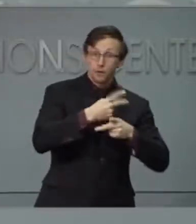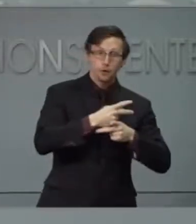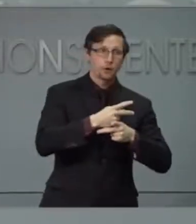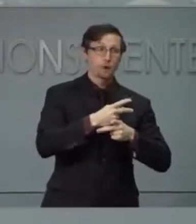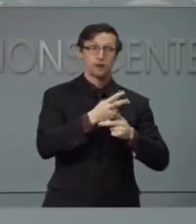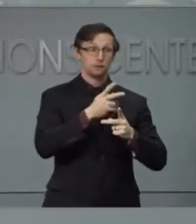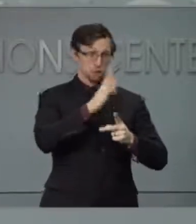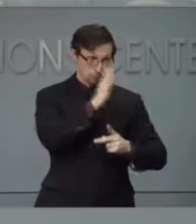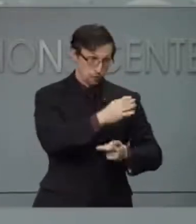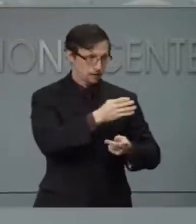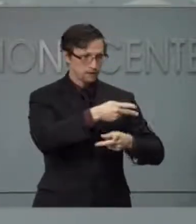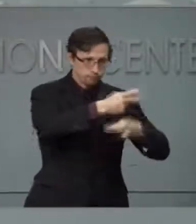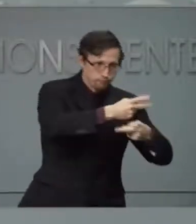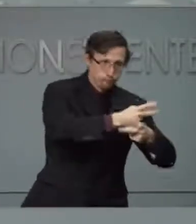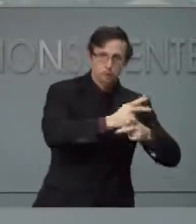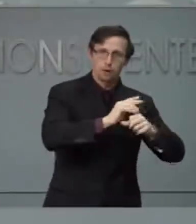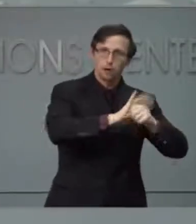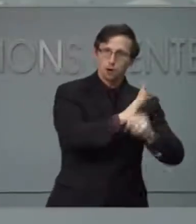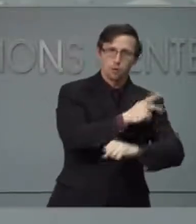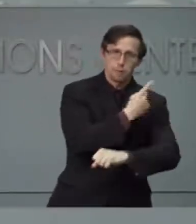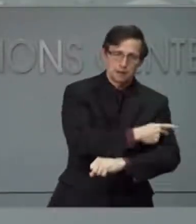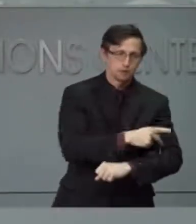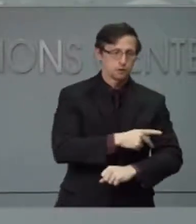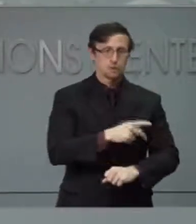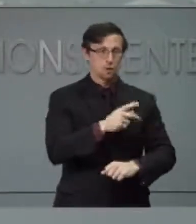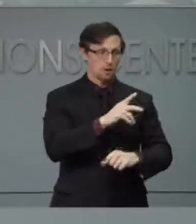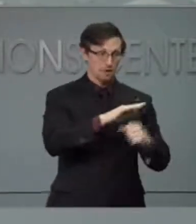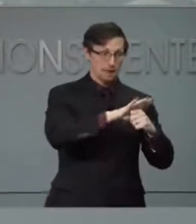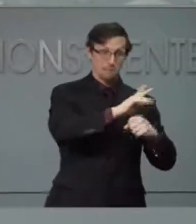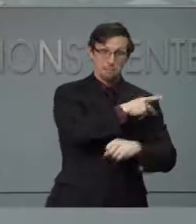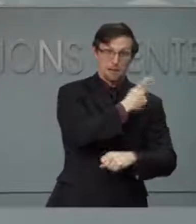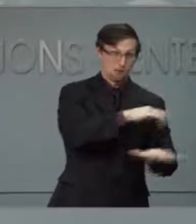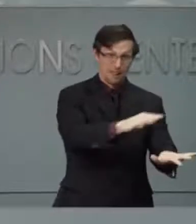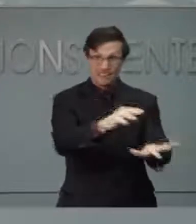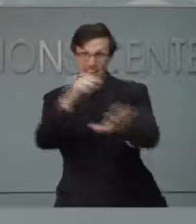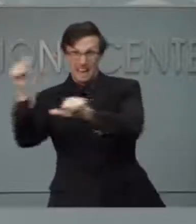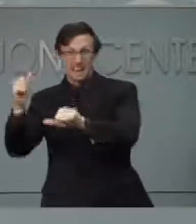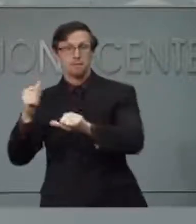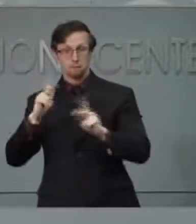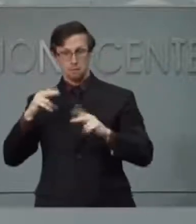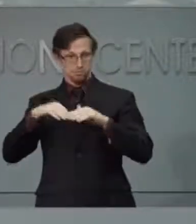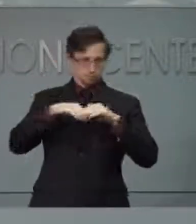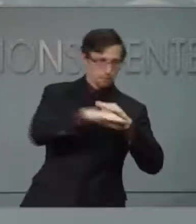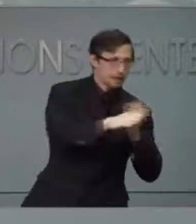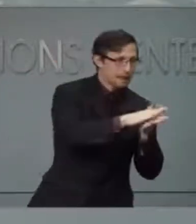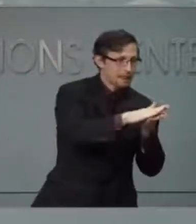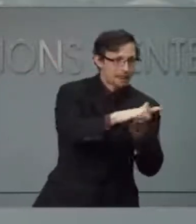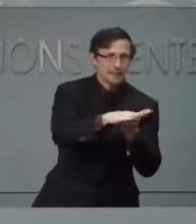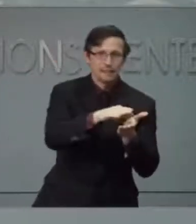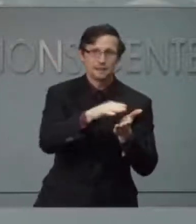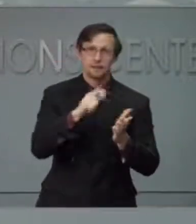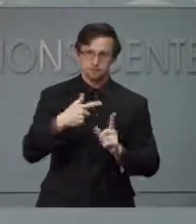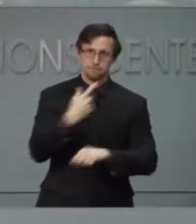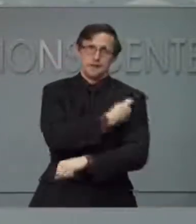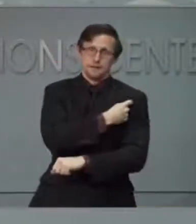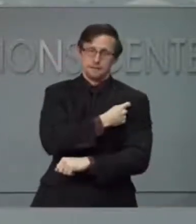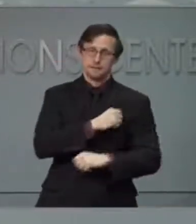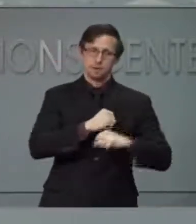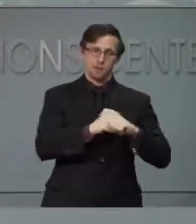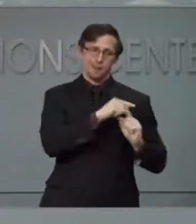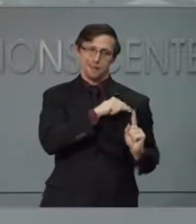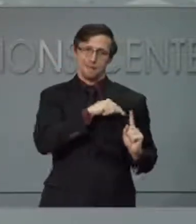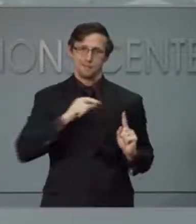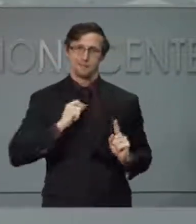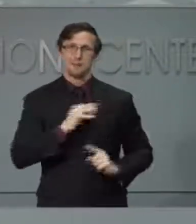working directly with COVID patients or cleaning the areas for COVID patients. Additionally, we